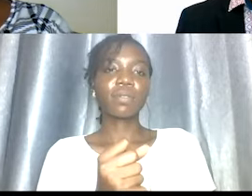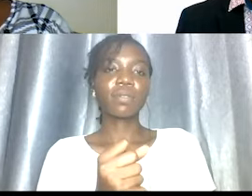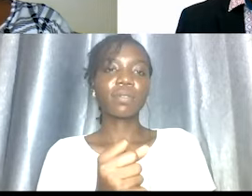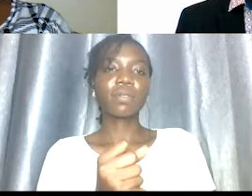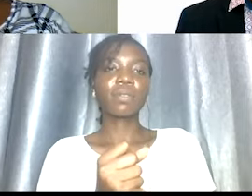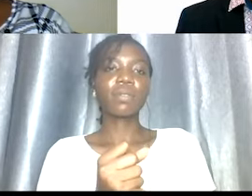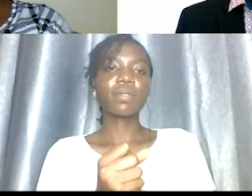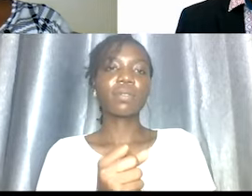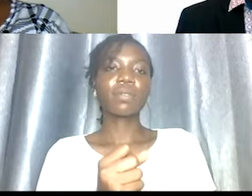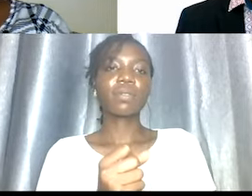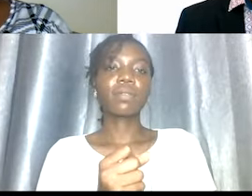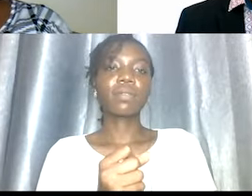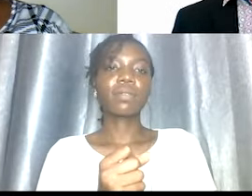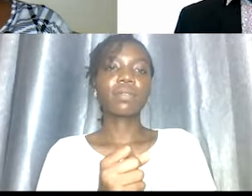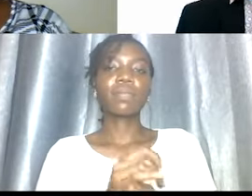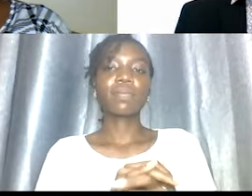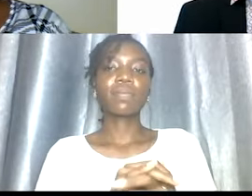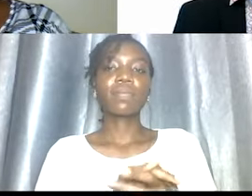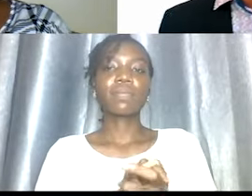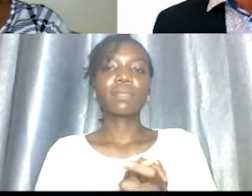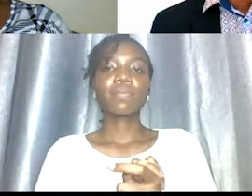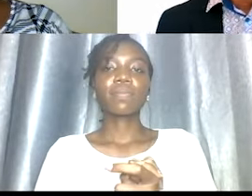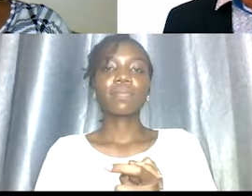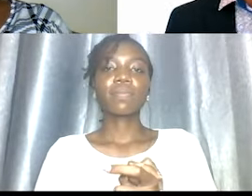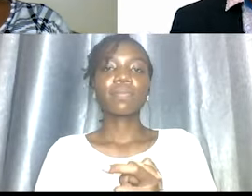summary. Okay, so